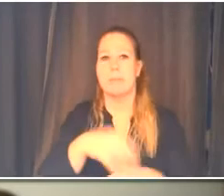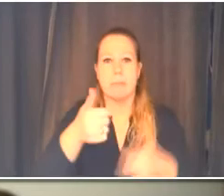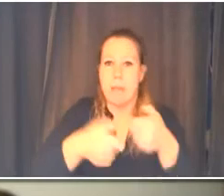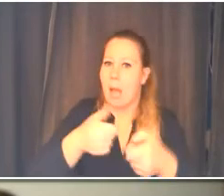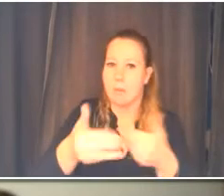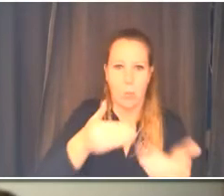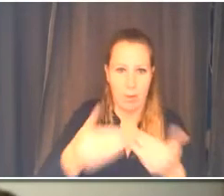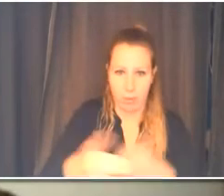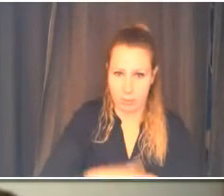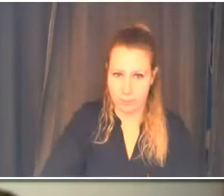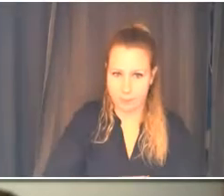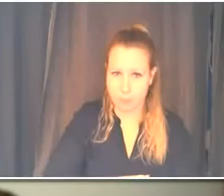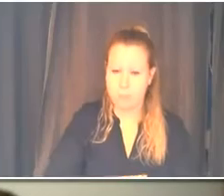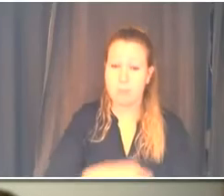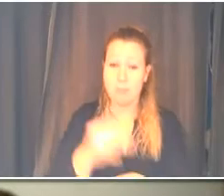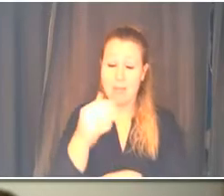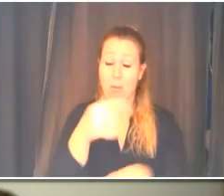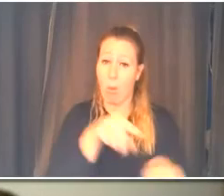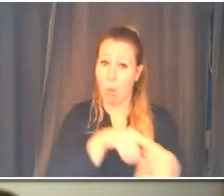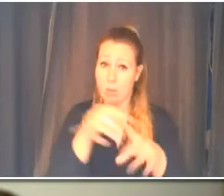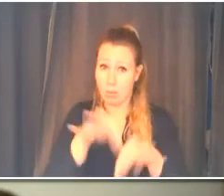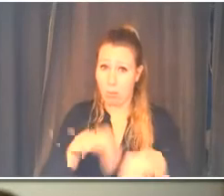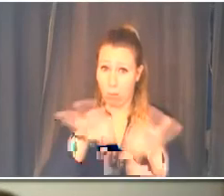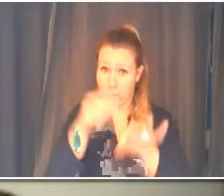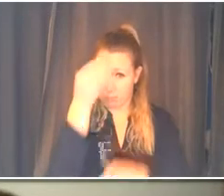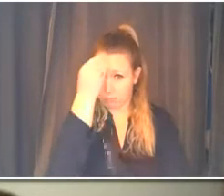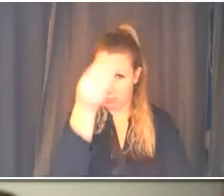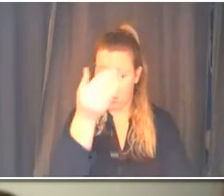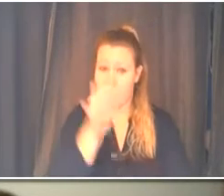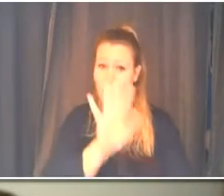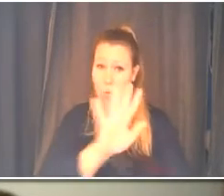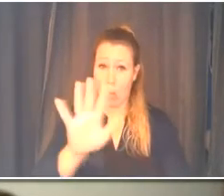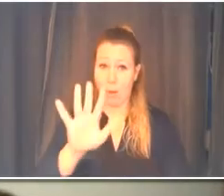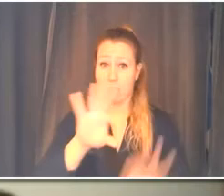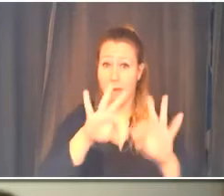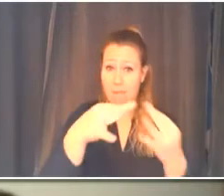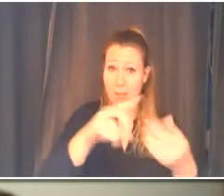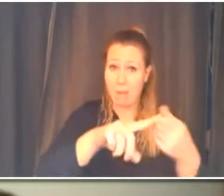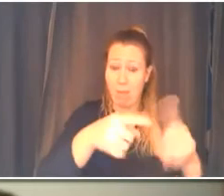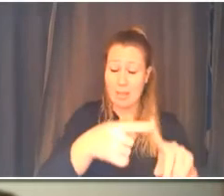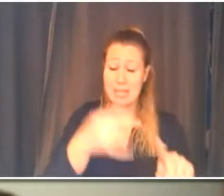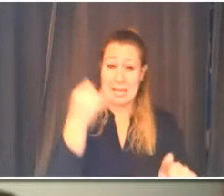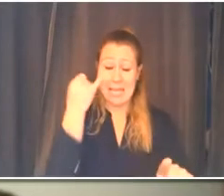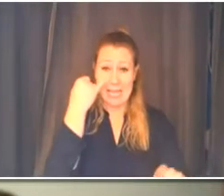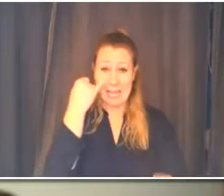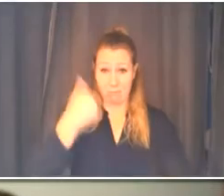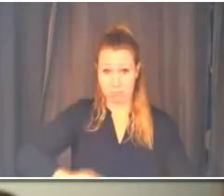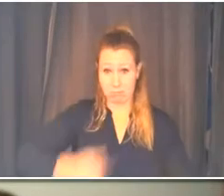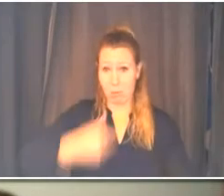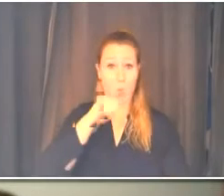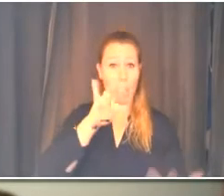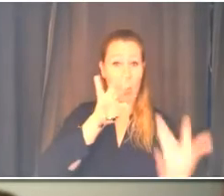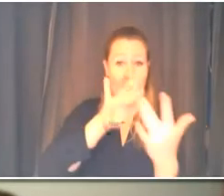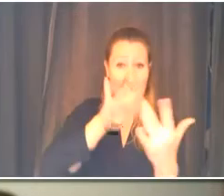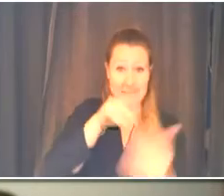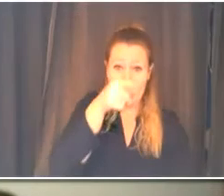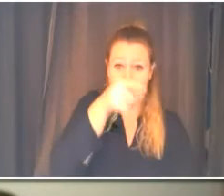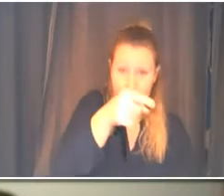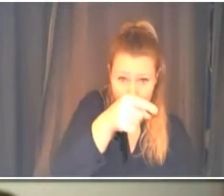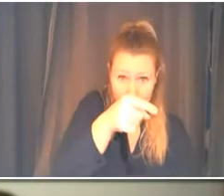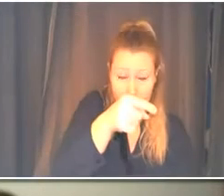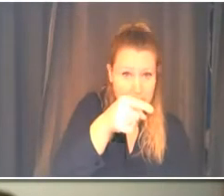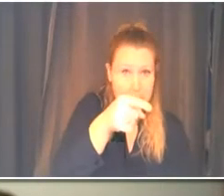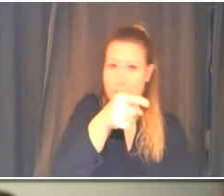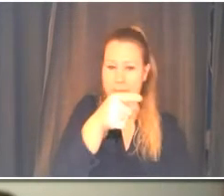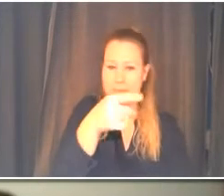room for their safety and call 911 making weapons less accessible for example putting knives on a top shelf to buy more time